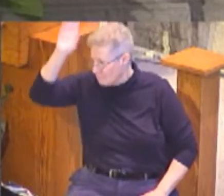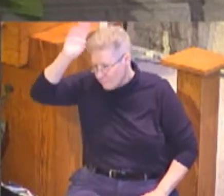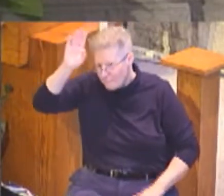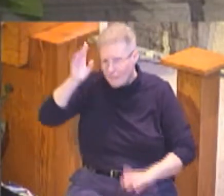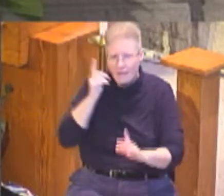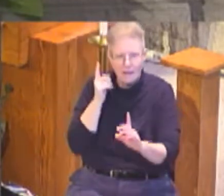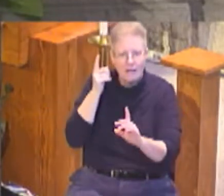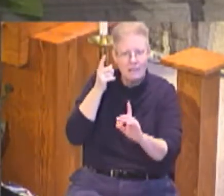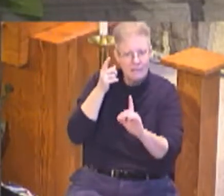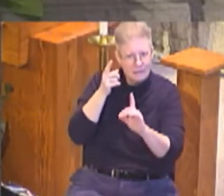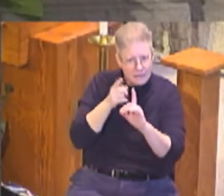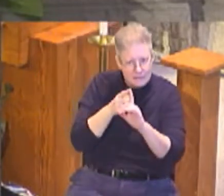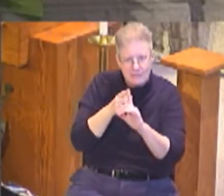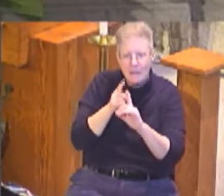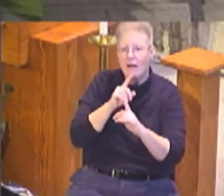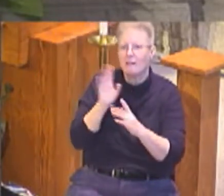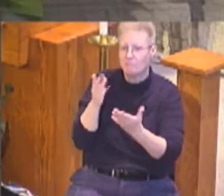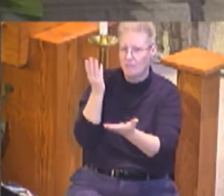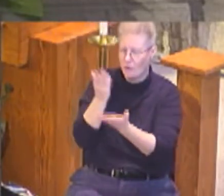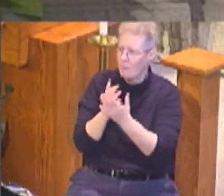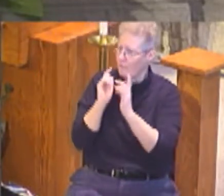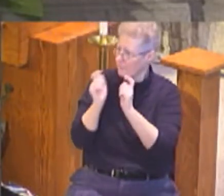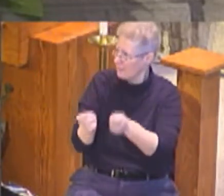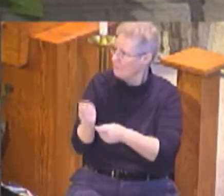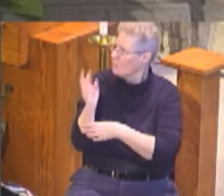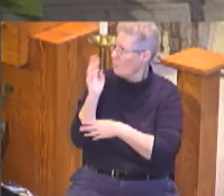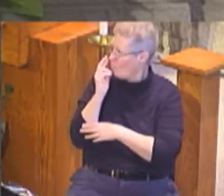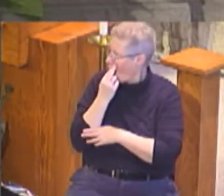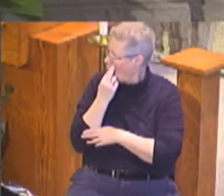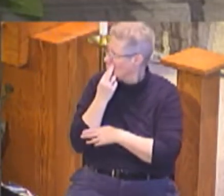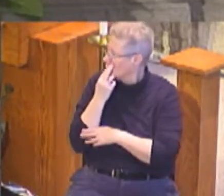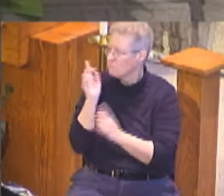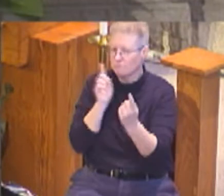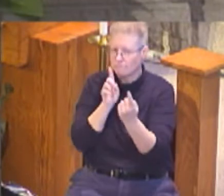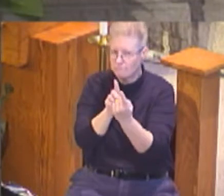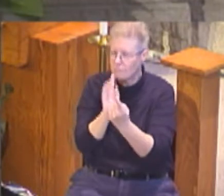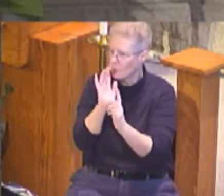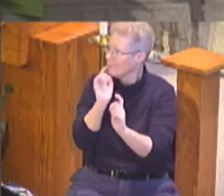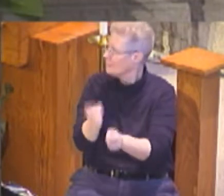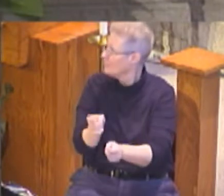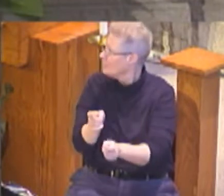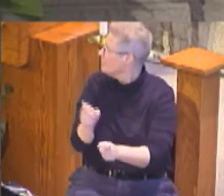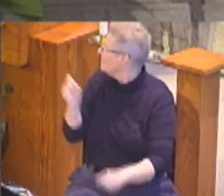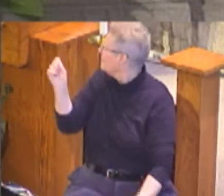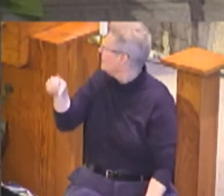our ushers get to you. Yes, yes. Way to go, Lori.